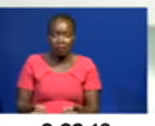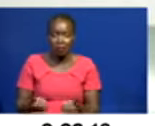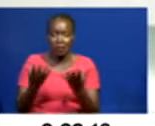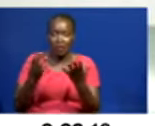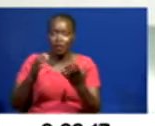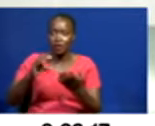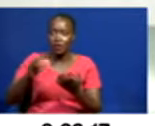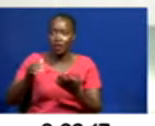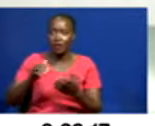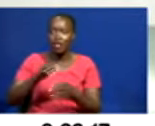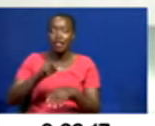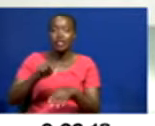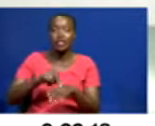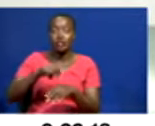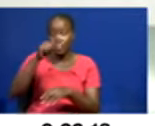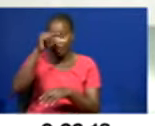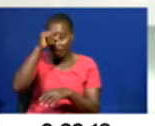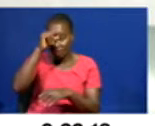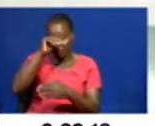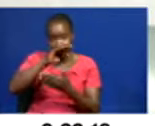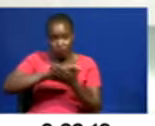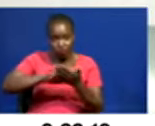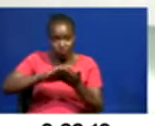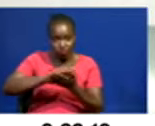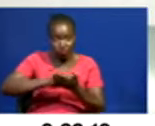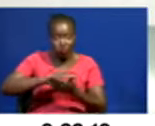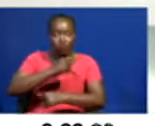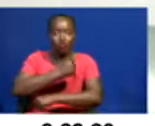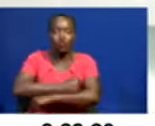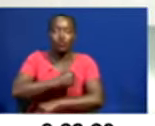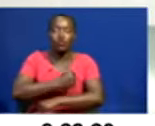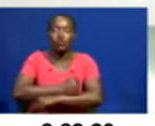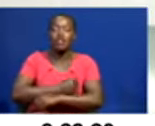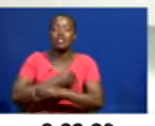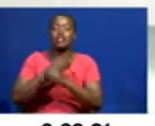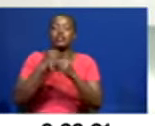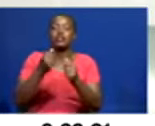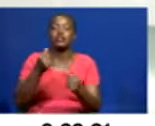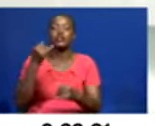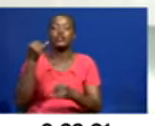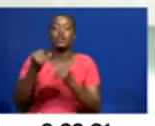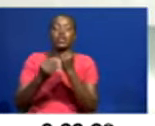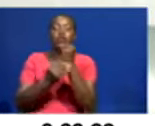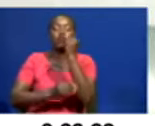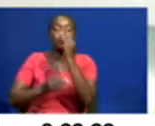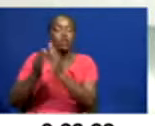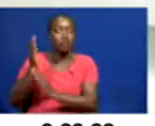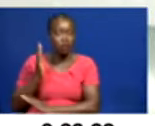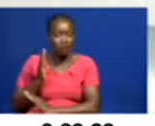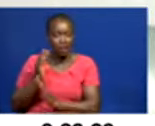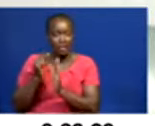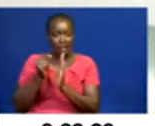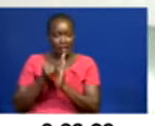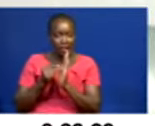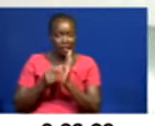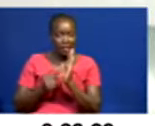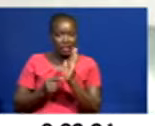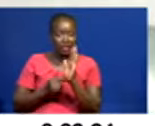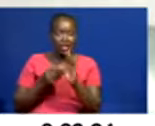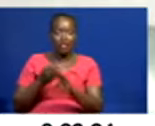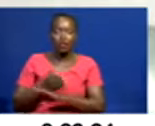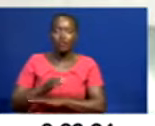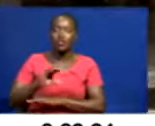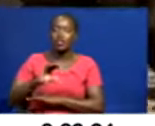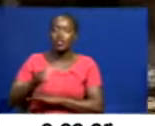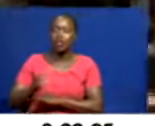government to establish schools in bandit-stricken areas as a solution to end insecurity. This and more details from across the